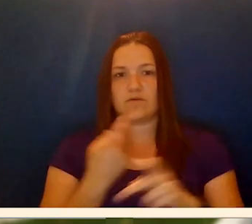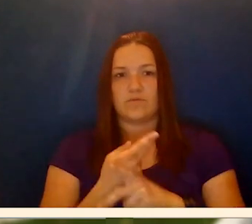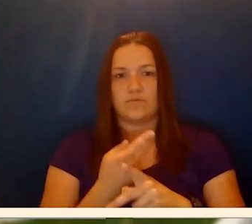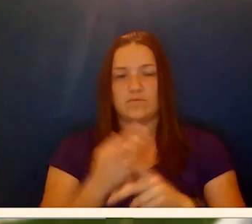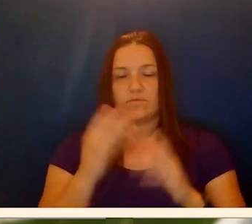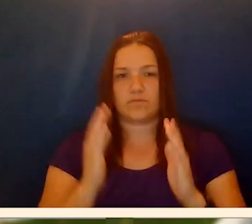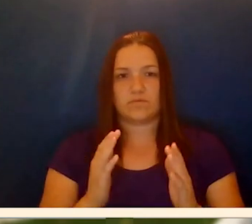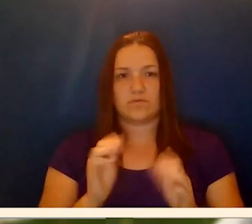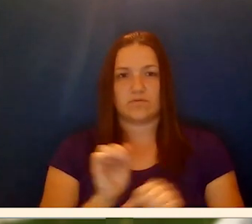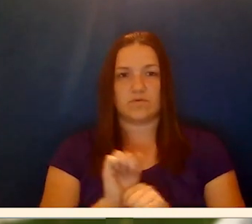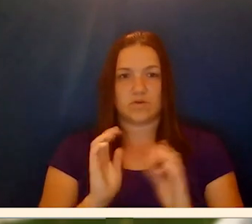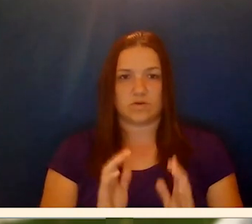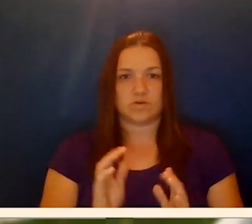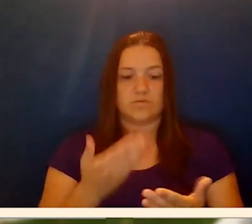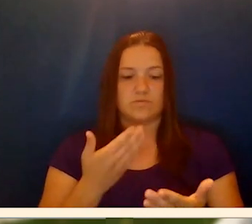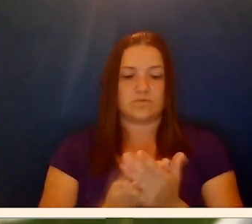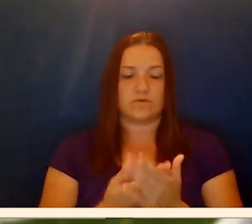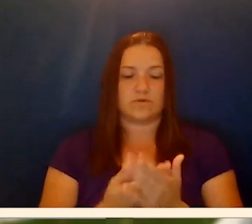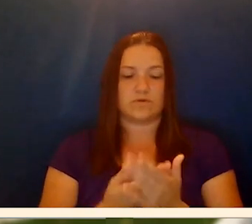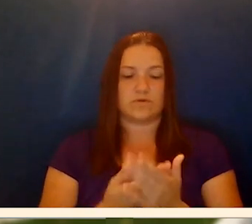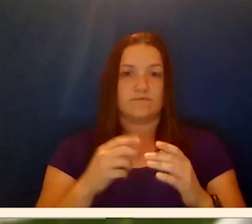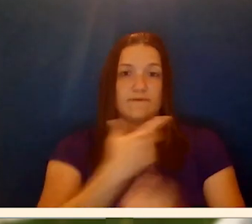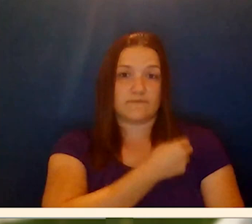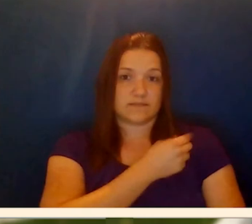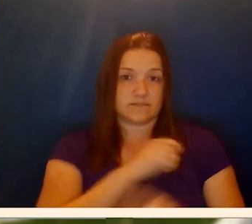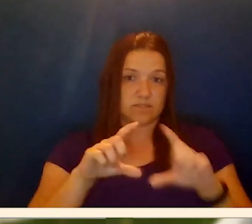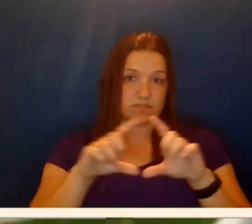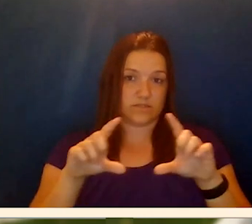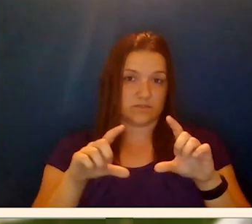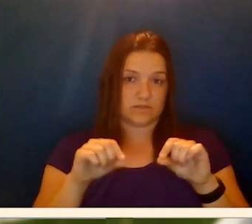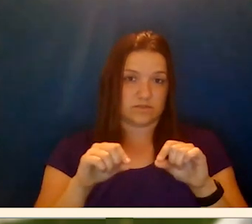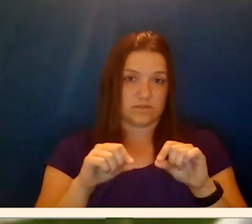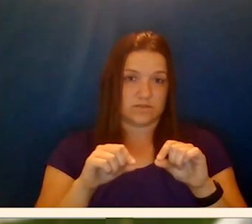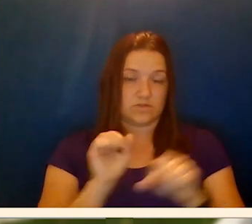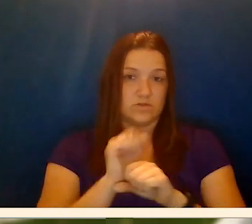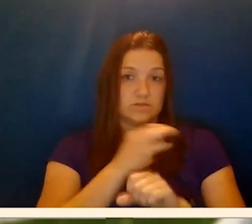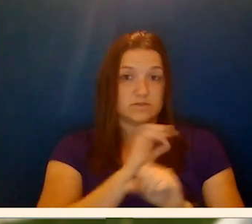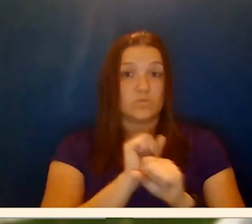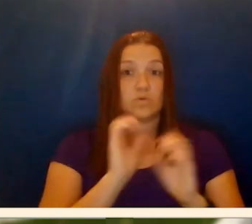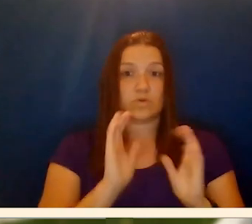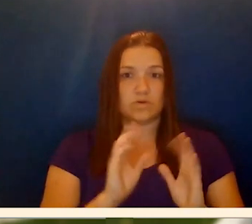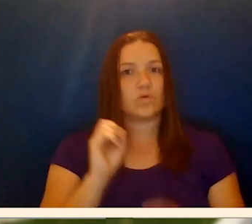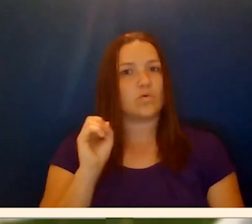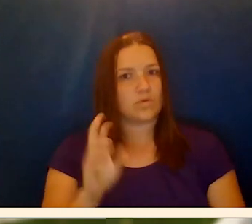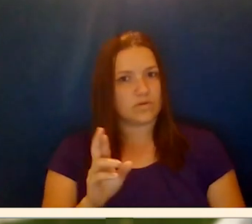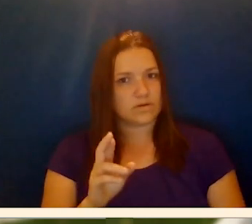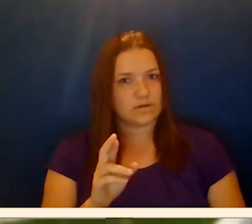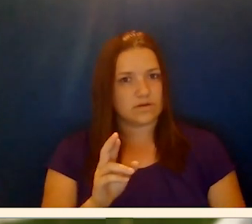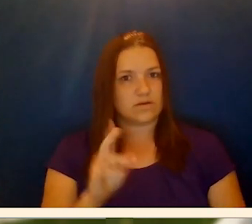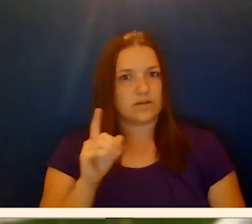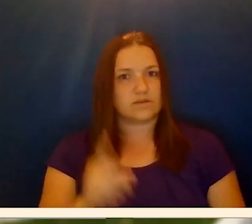their employer or be subject to regular COVID testing if